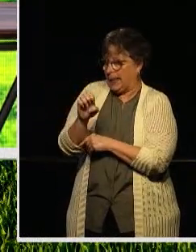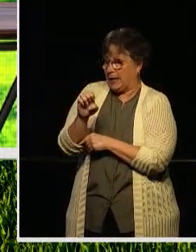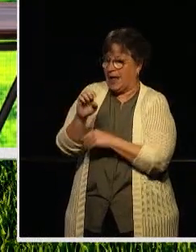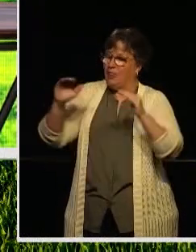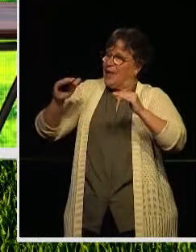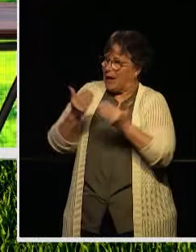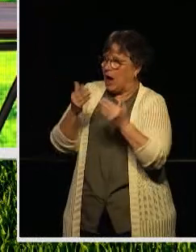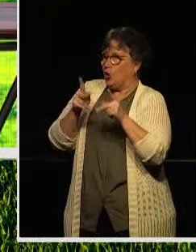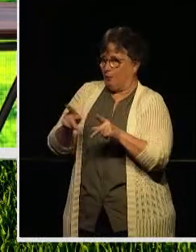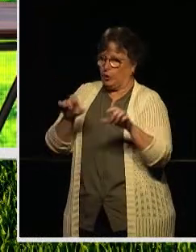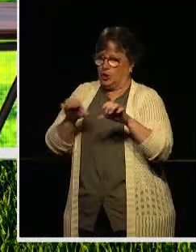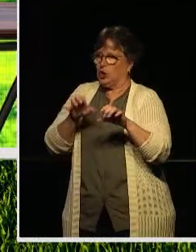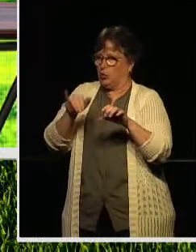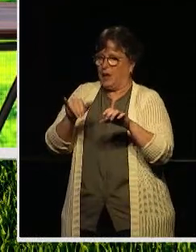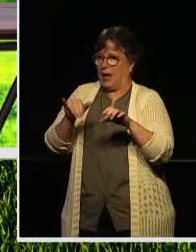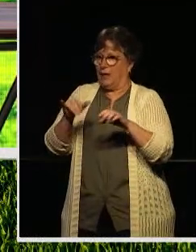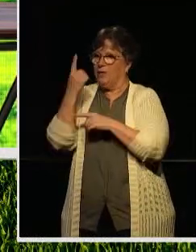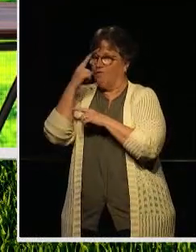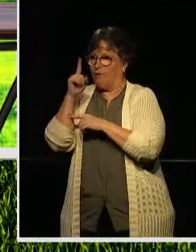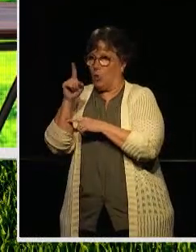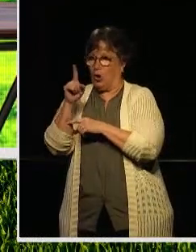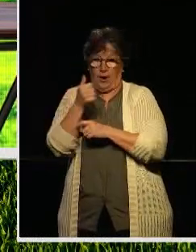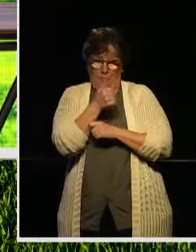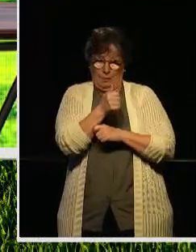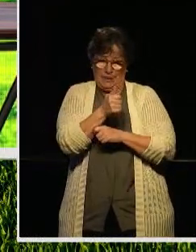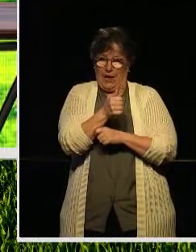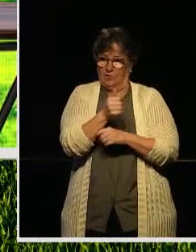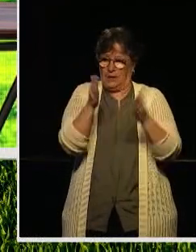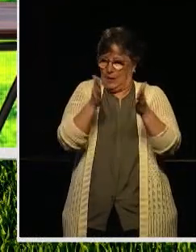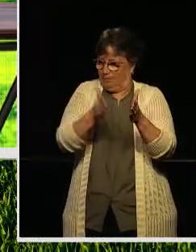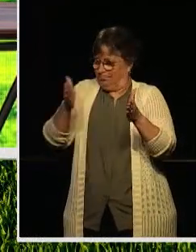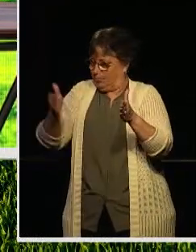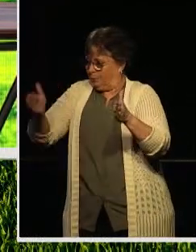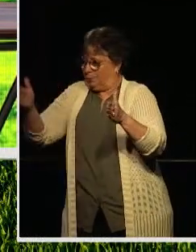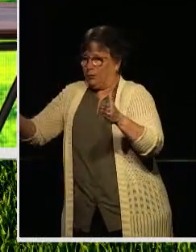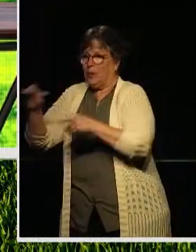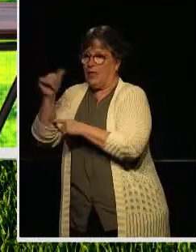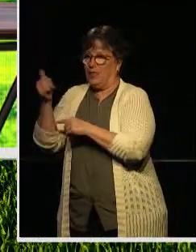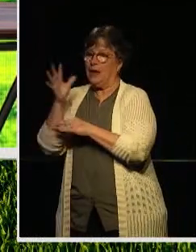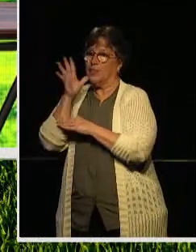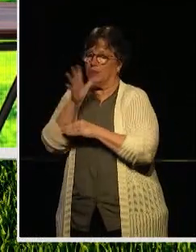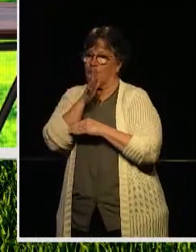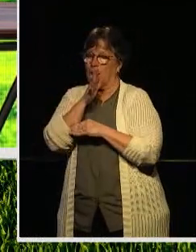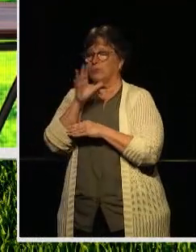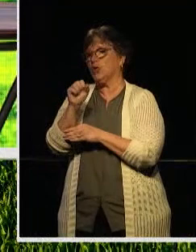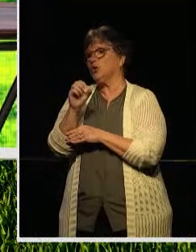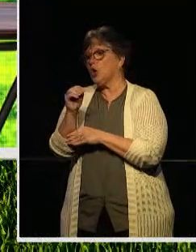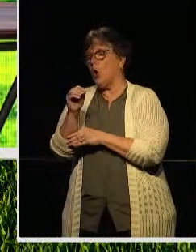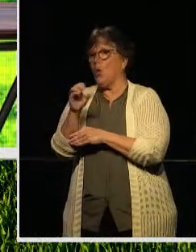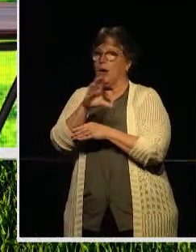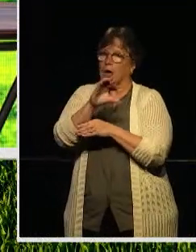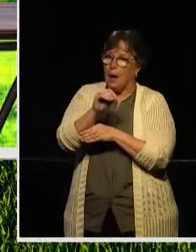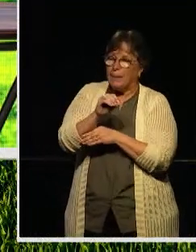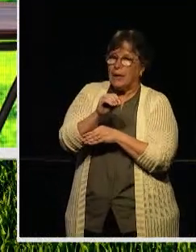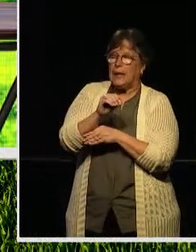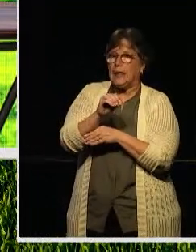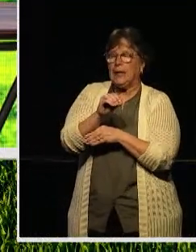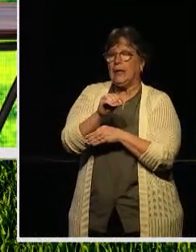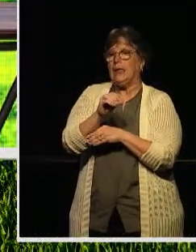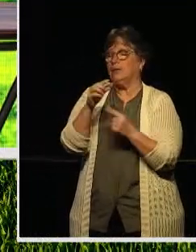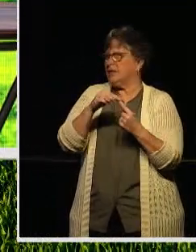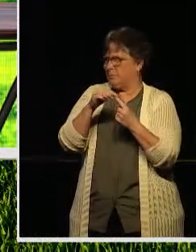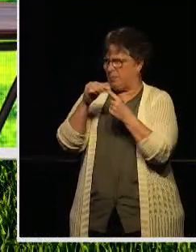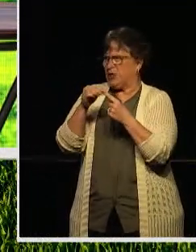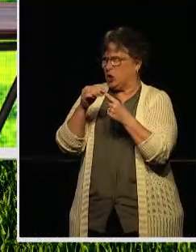then harvest for all their neighbors for a fee. And so a company, whether it's a custom operator or a technology